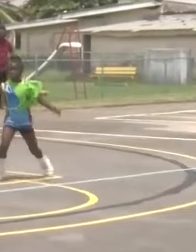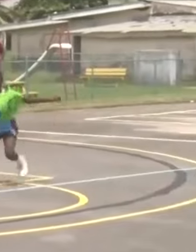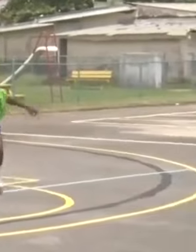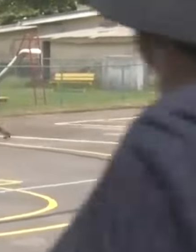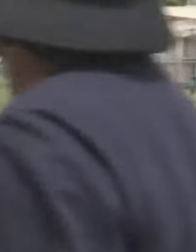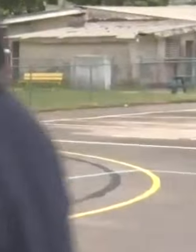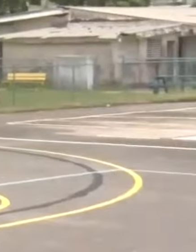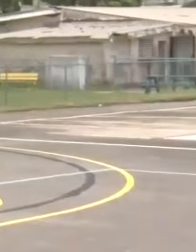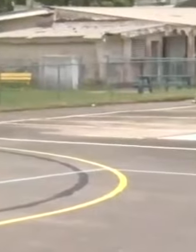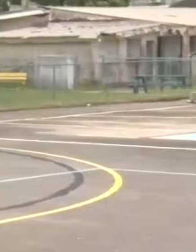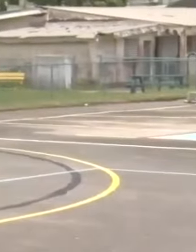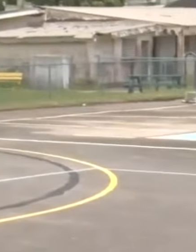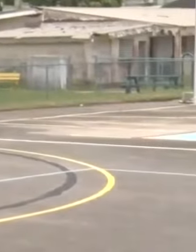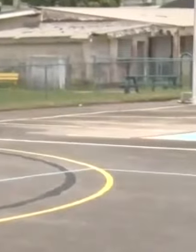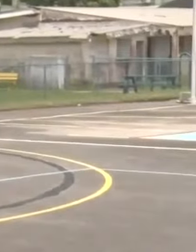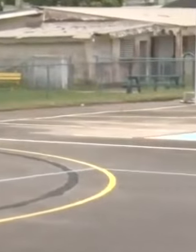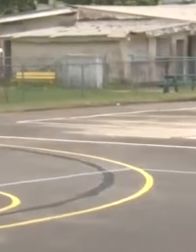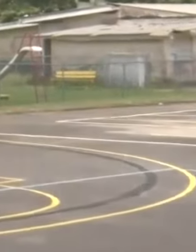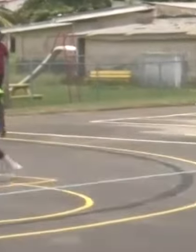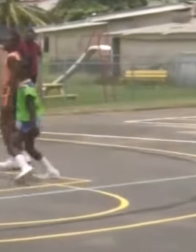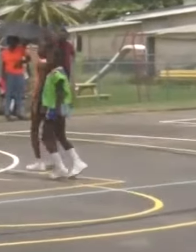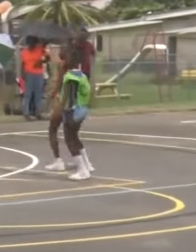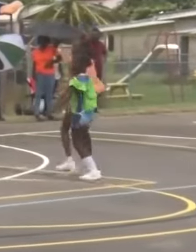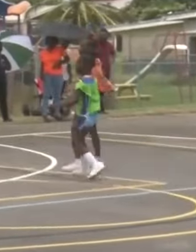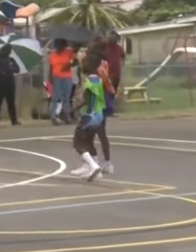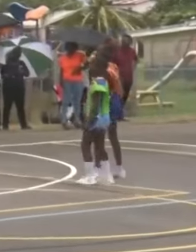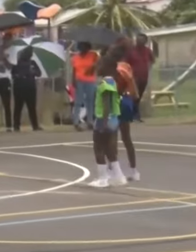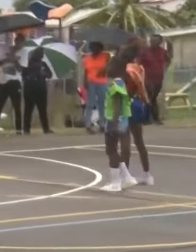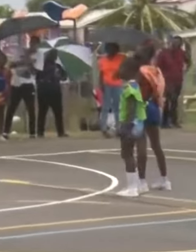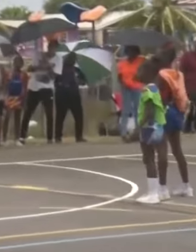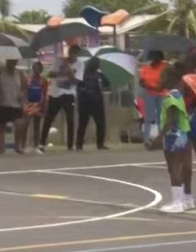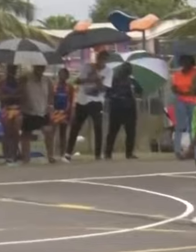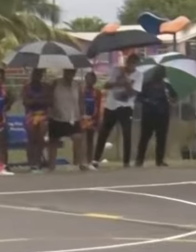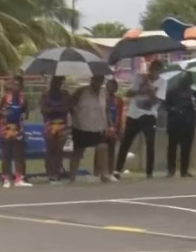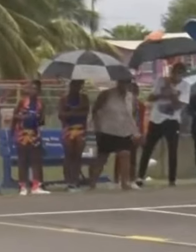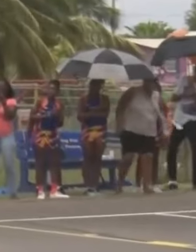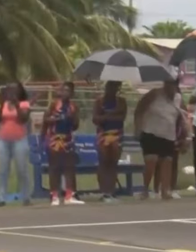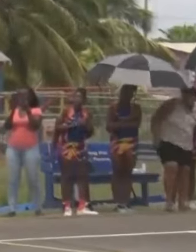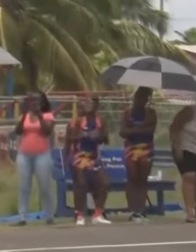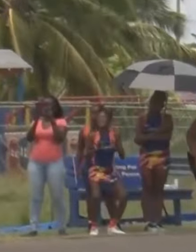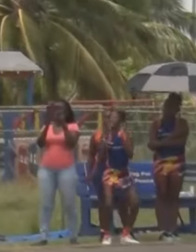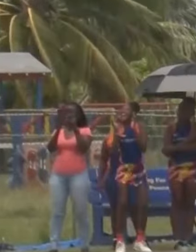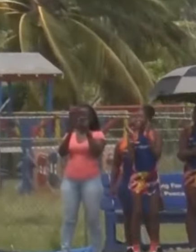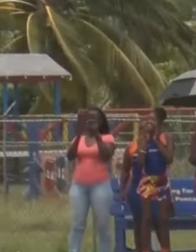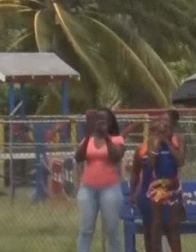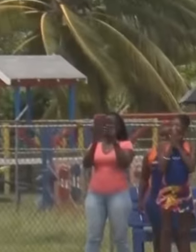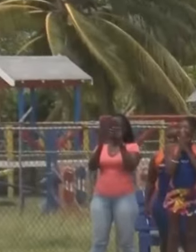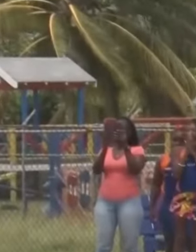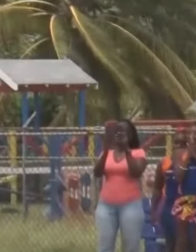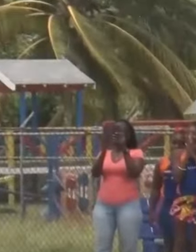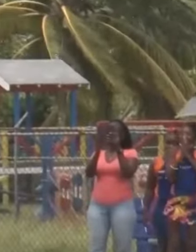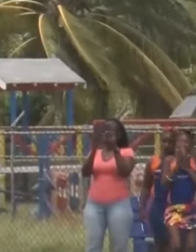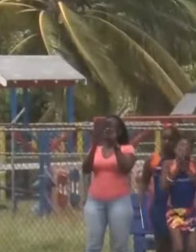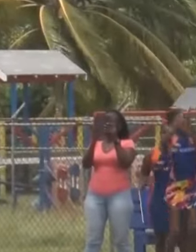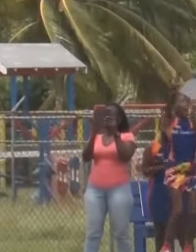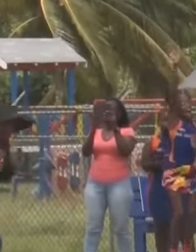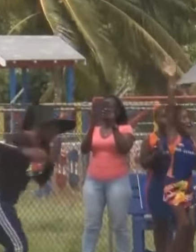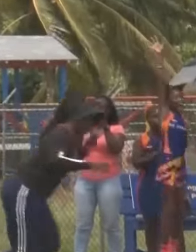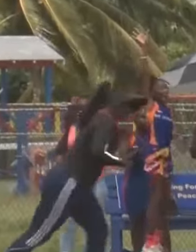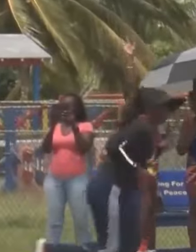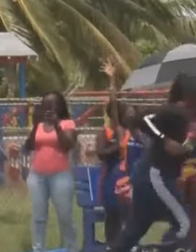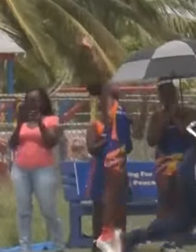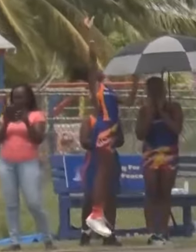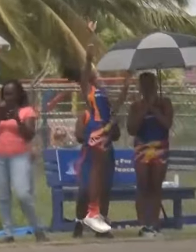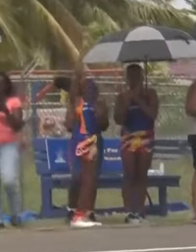up the court nicely to the appreciation of the fans on the sidelines. And it was goal shooter Ramaya Wilson who converts the